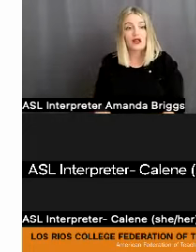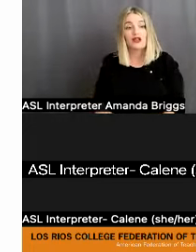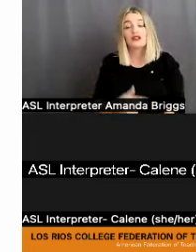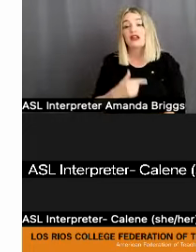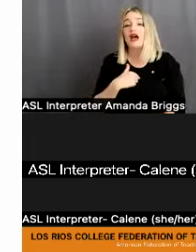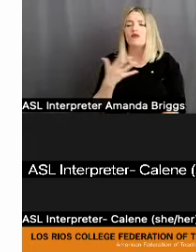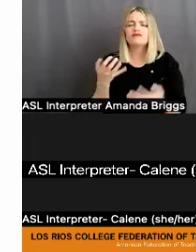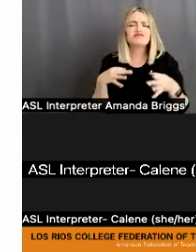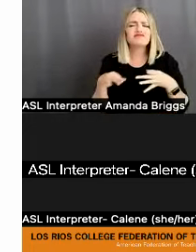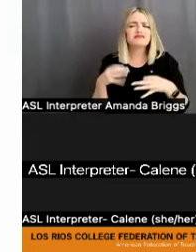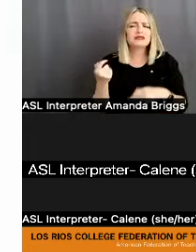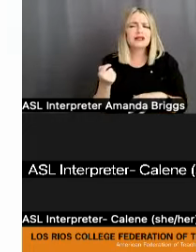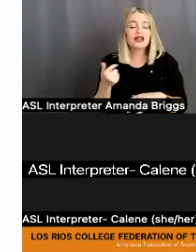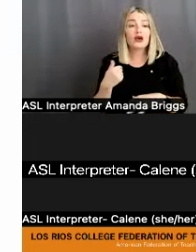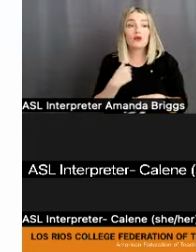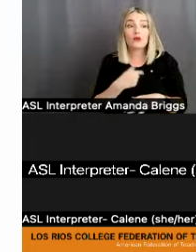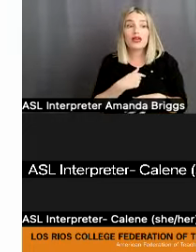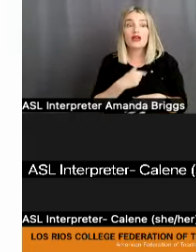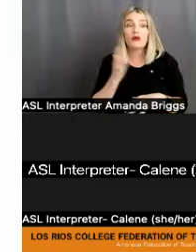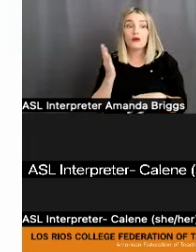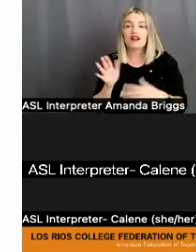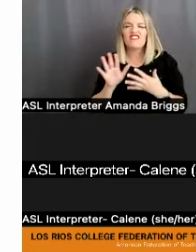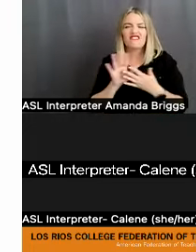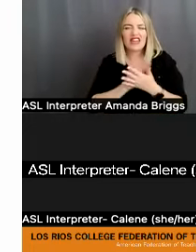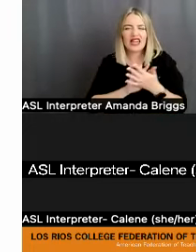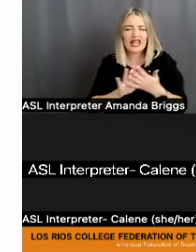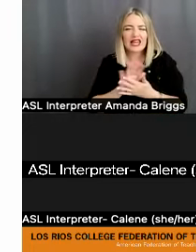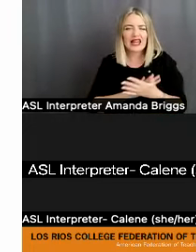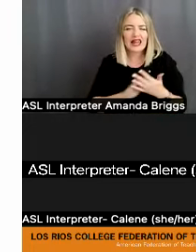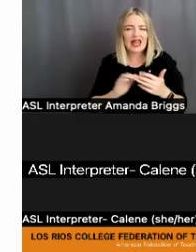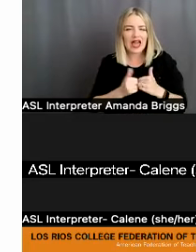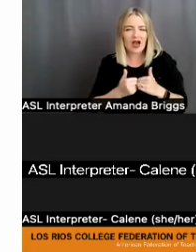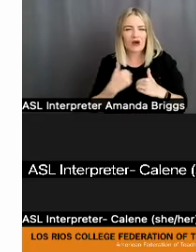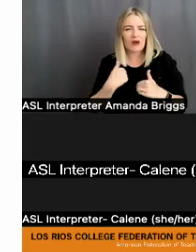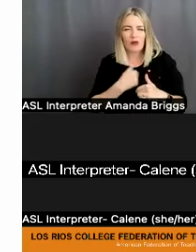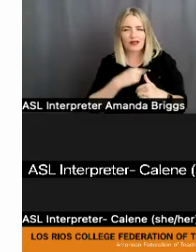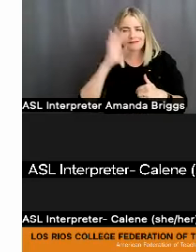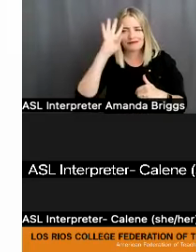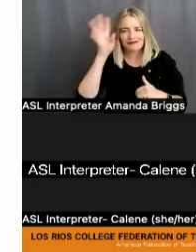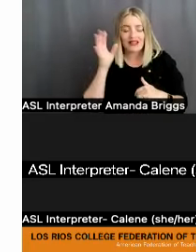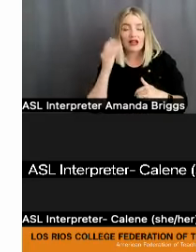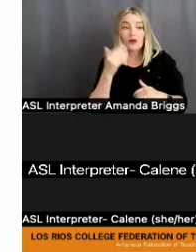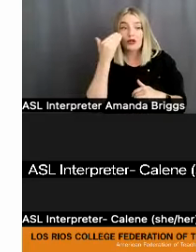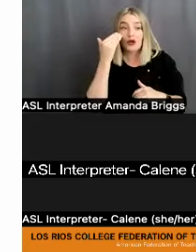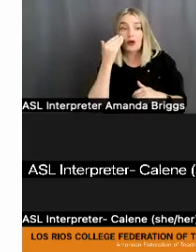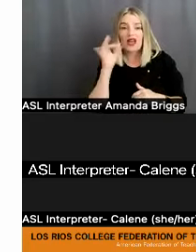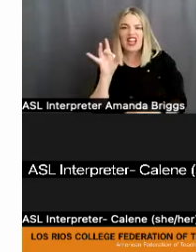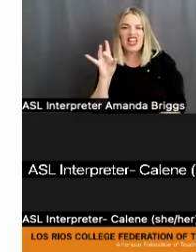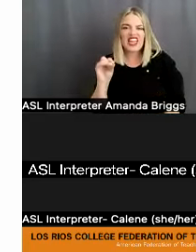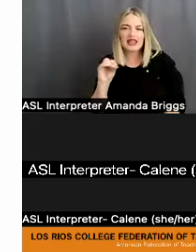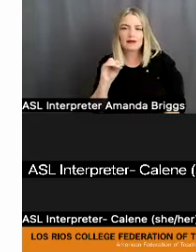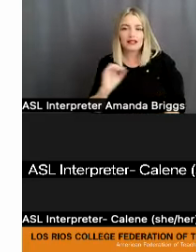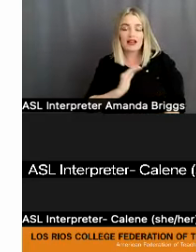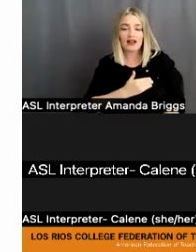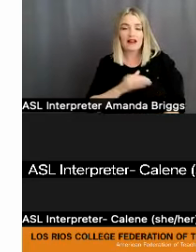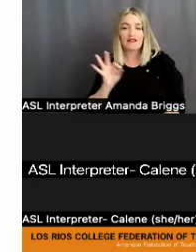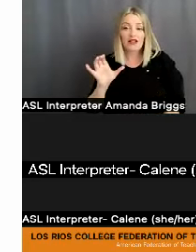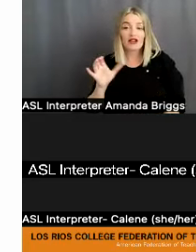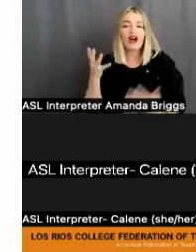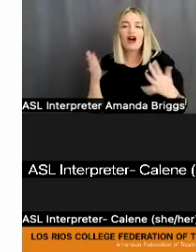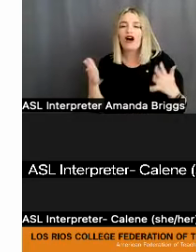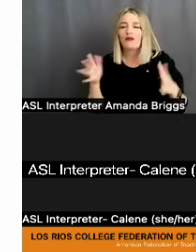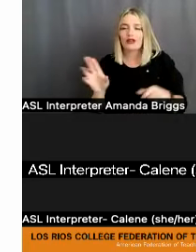this. We were deliberately vague in how we constructed this. We know that about 80% of our faculty already use